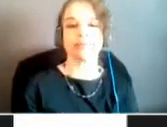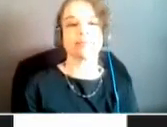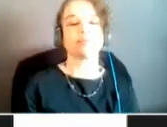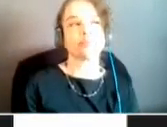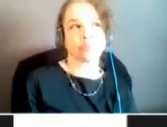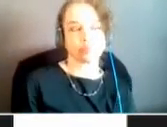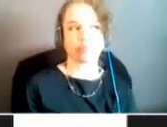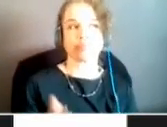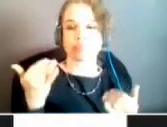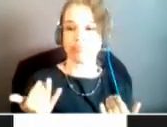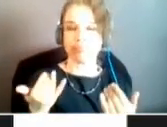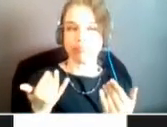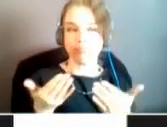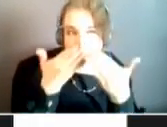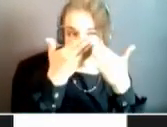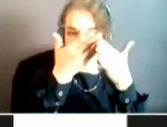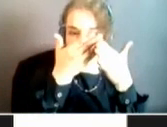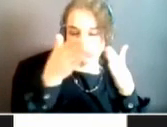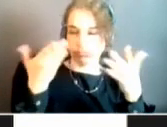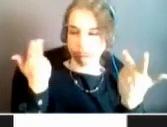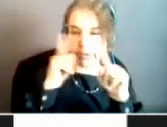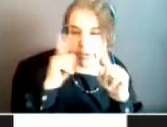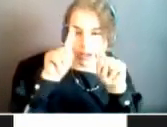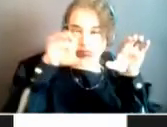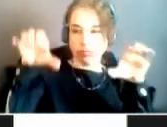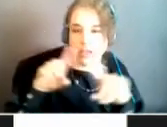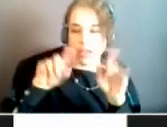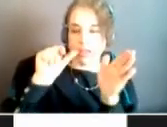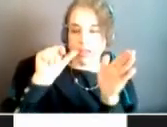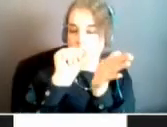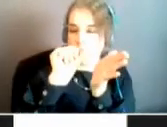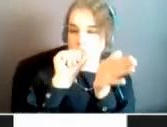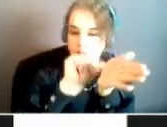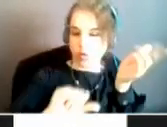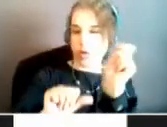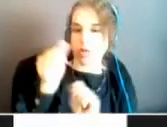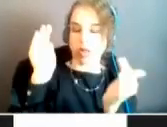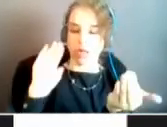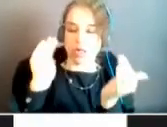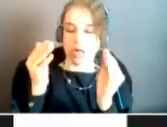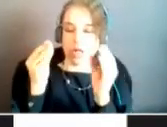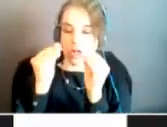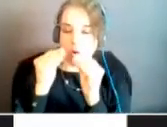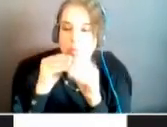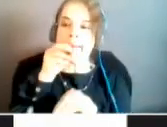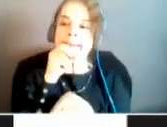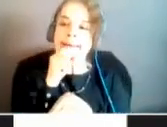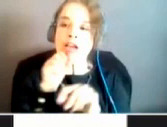Okay. So now we're going to break it down even further, and we're going to look at suicide compared among more condensed age